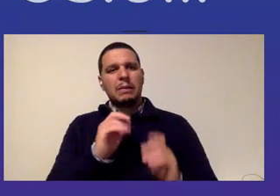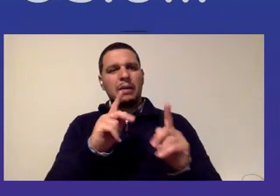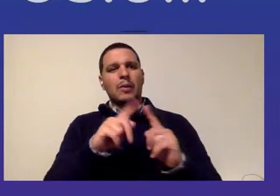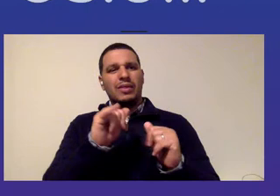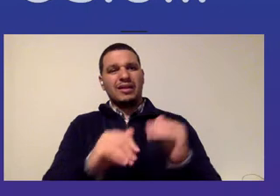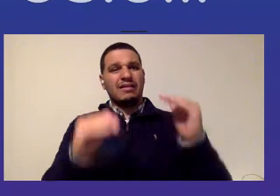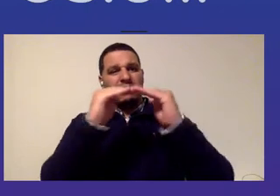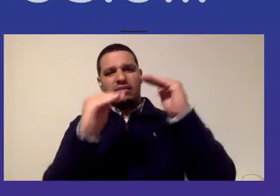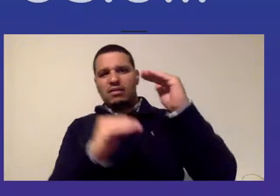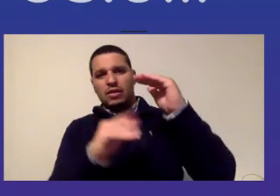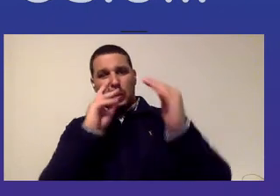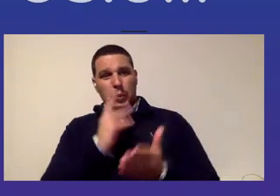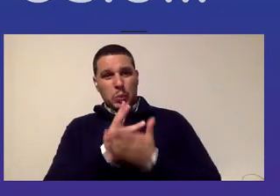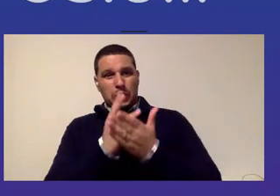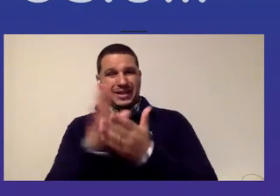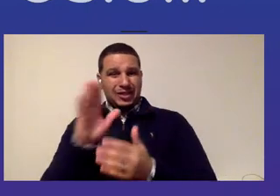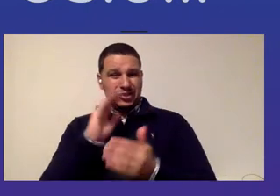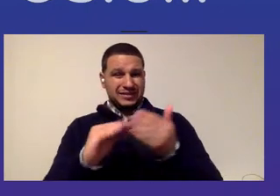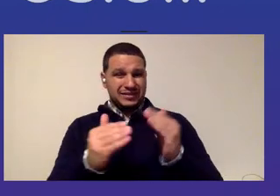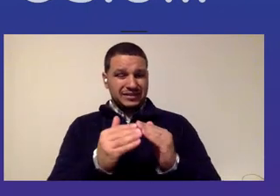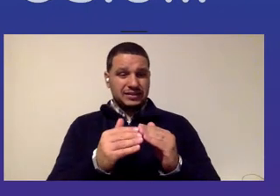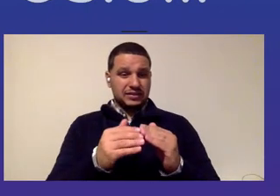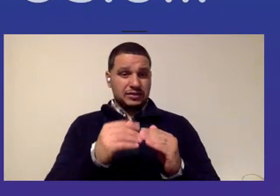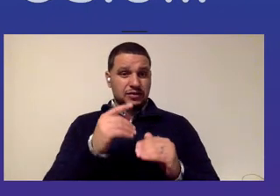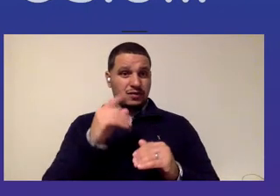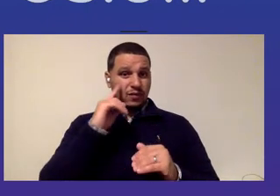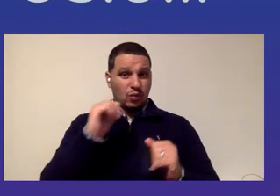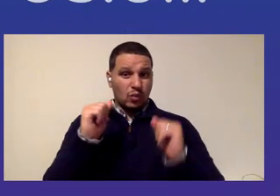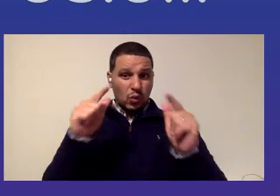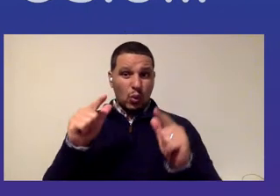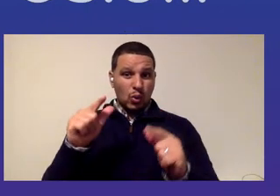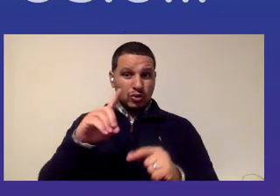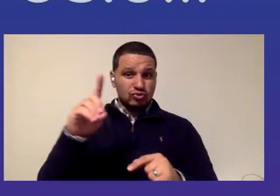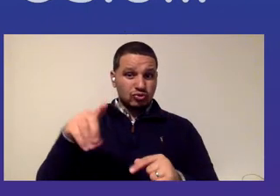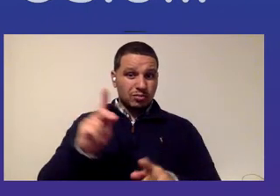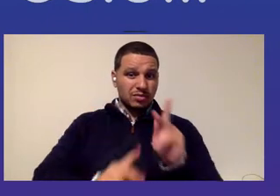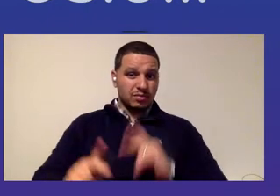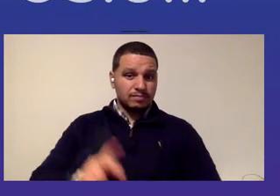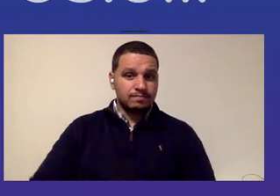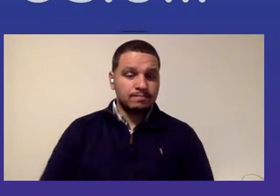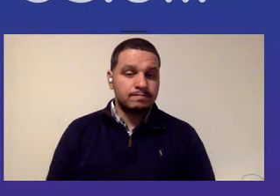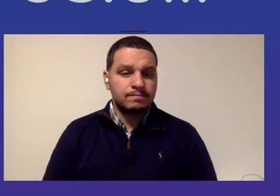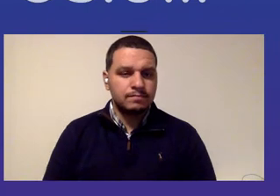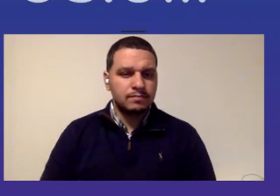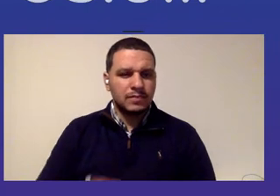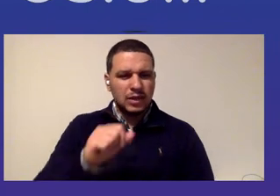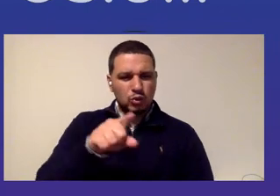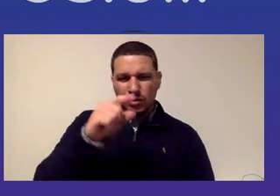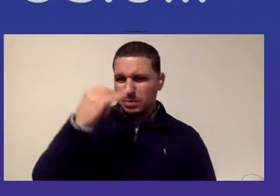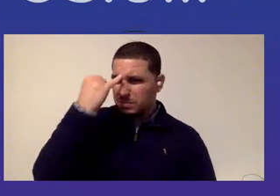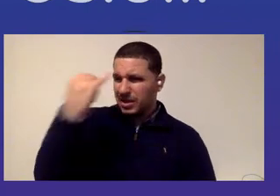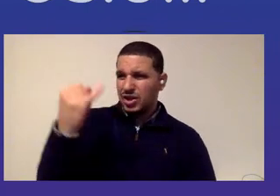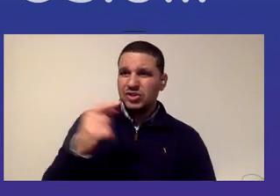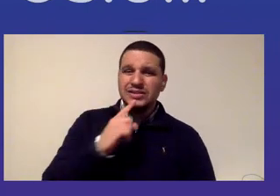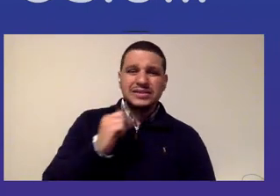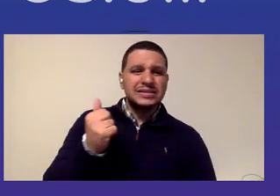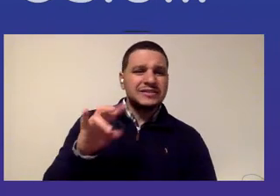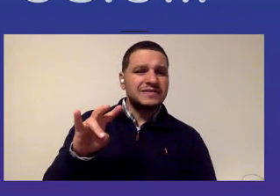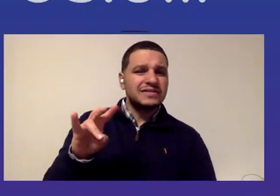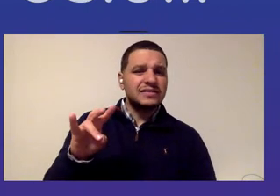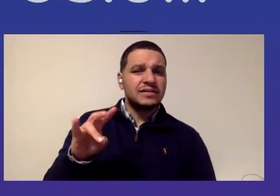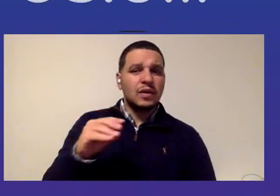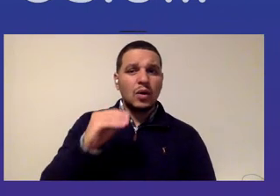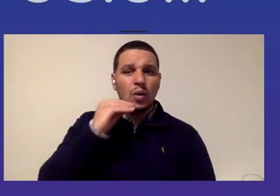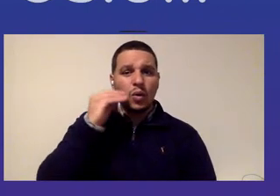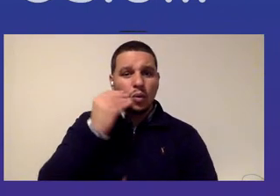witnessed in their city for and with all Detroiters. Can you imagine being 17 years old and homeless,